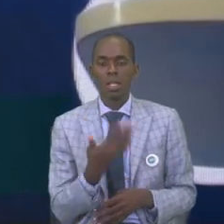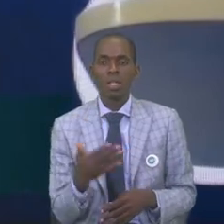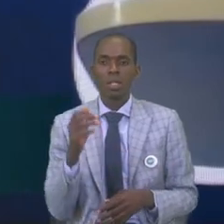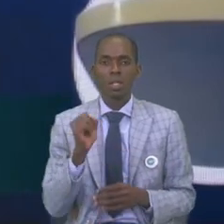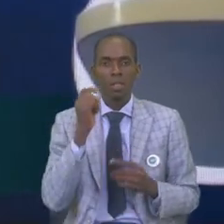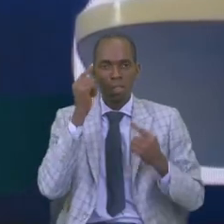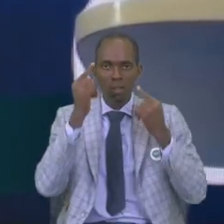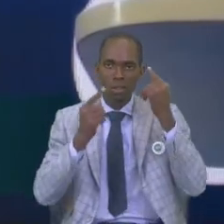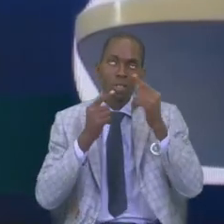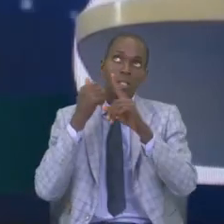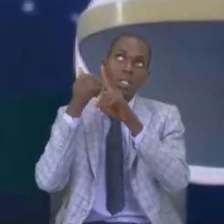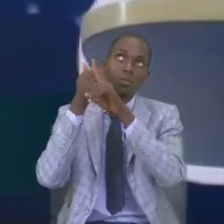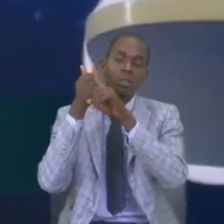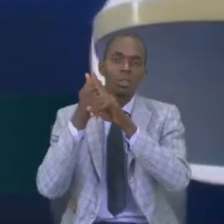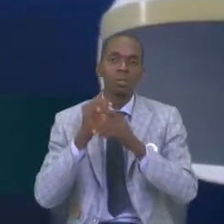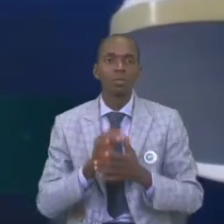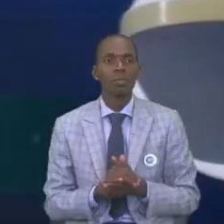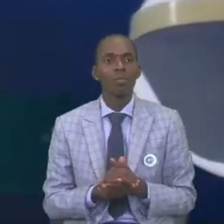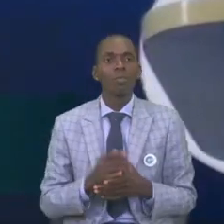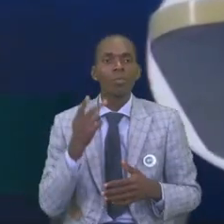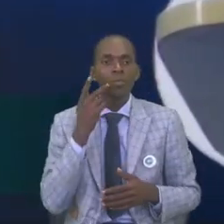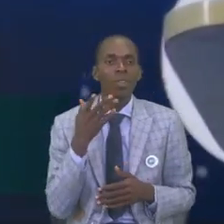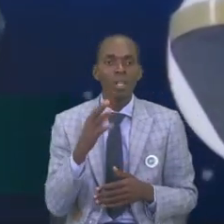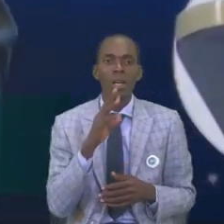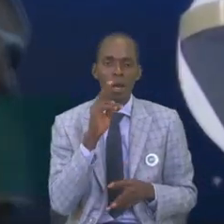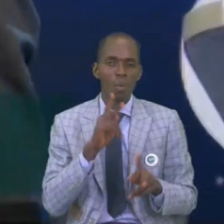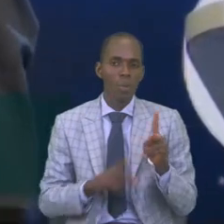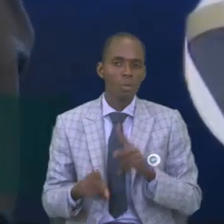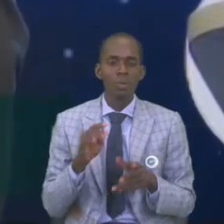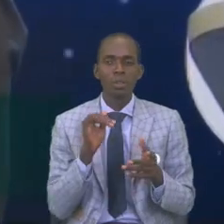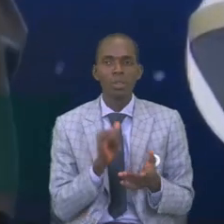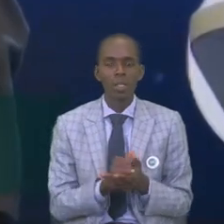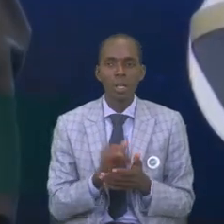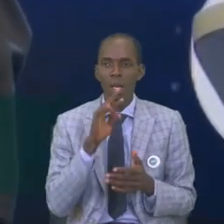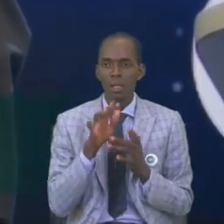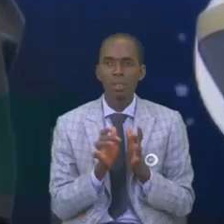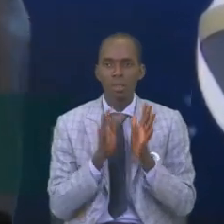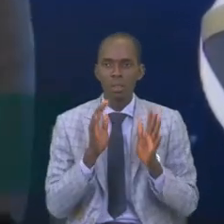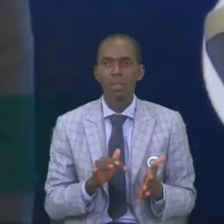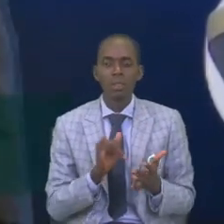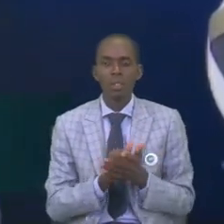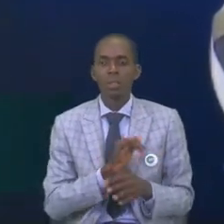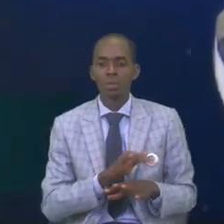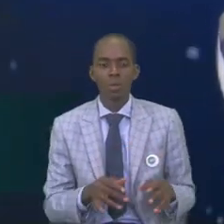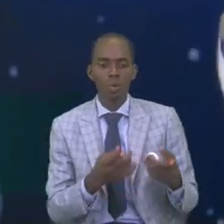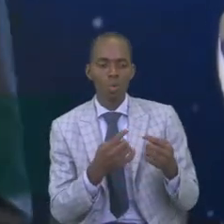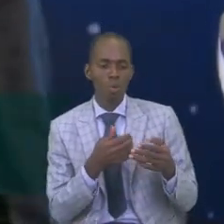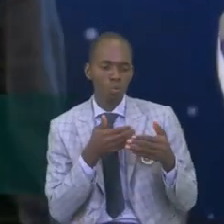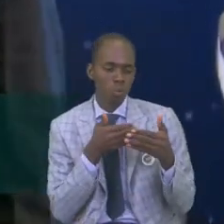concerning himself. There are people who are Christians, they don't come near Christ enough to have